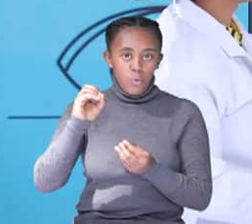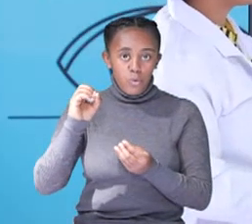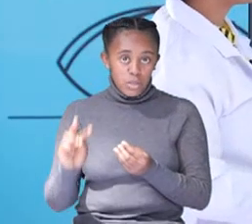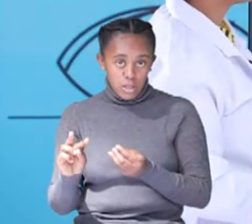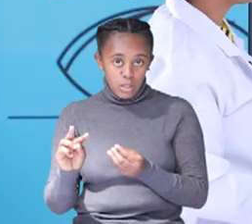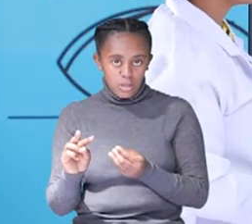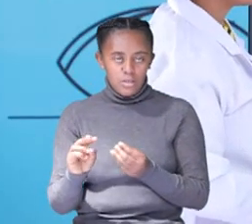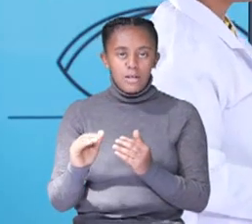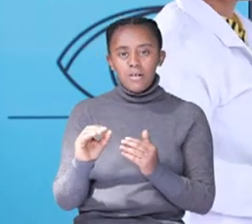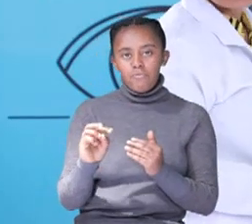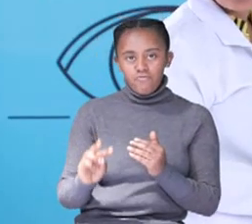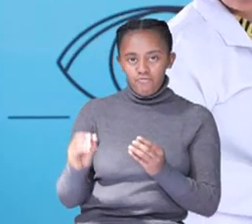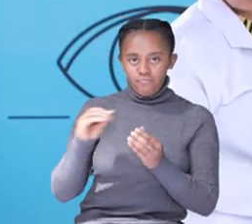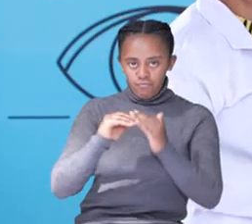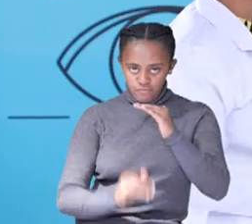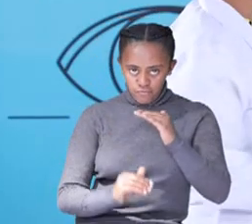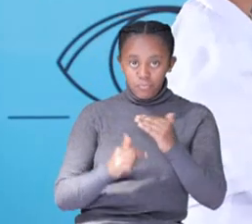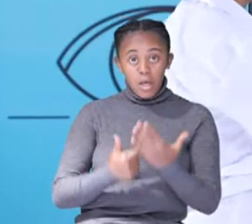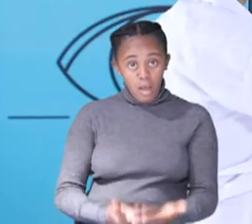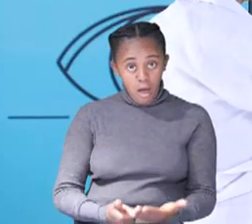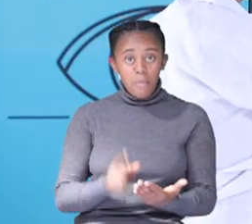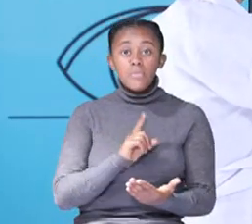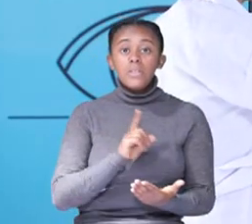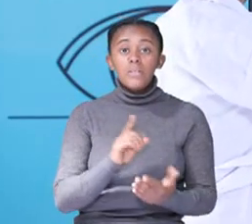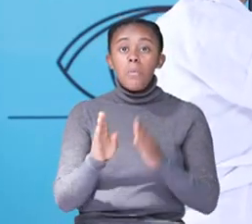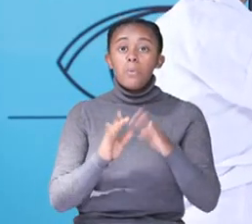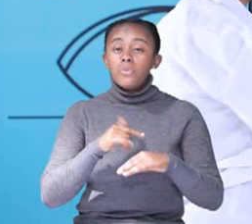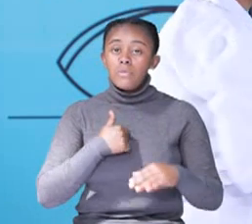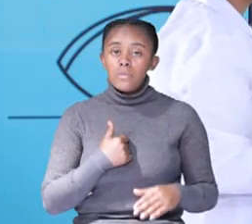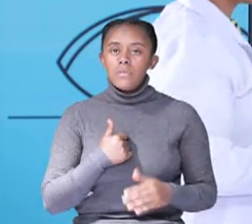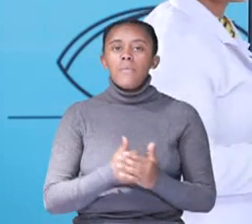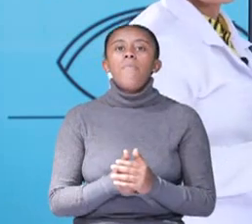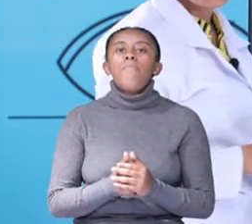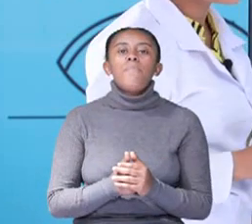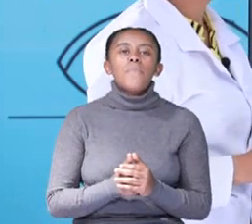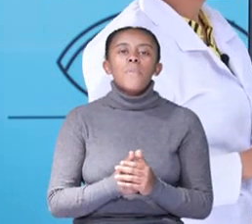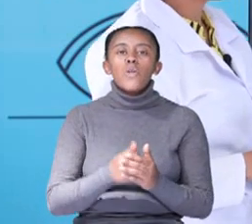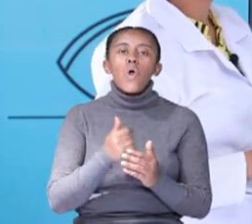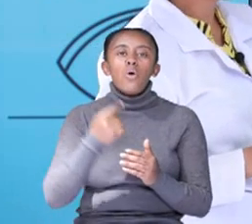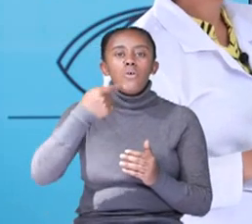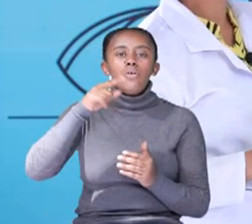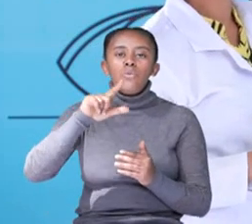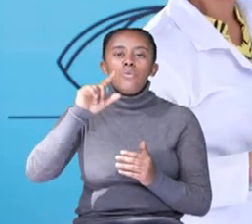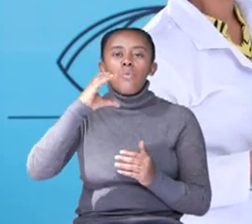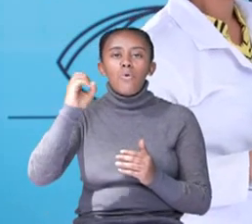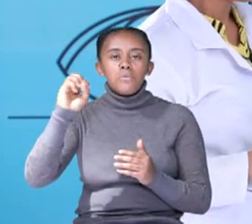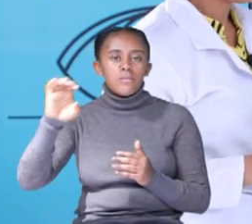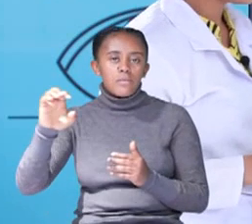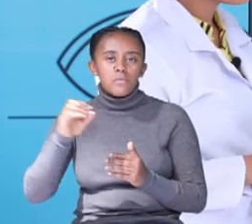undergo reduction. In our case, our respiratory substrate is glucose.